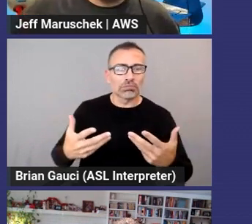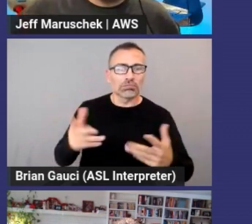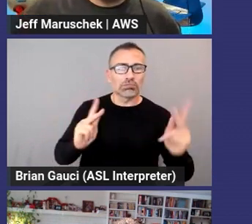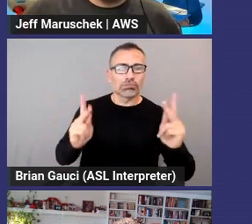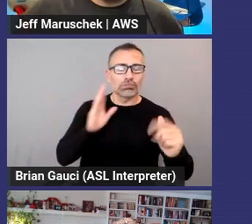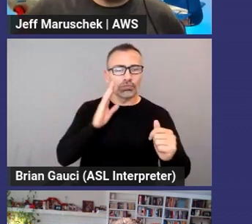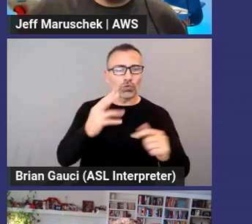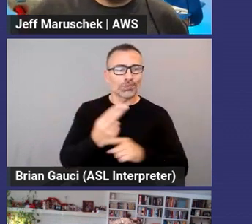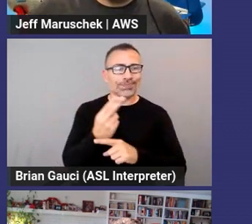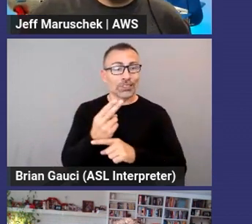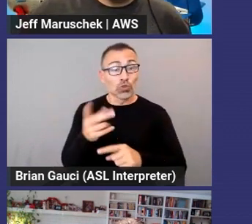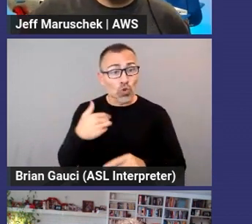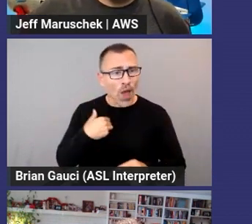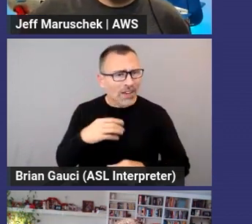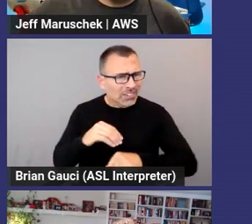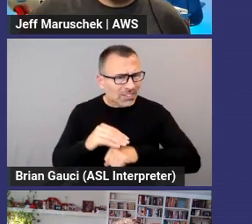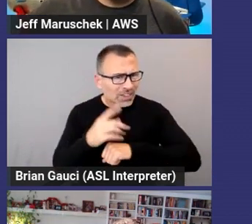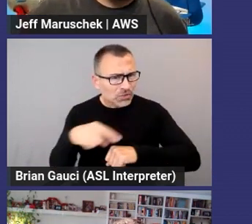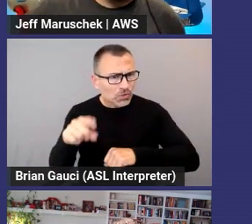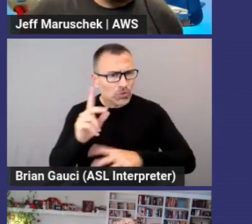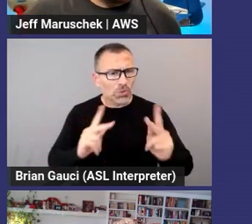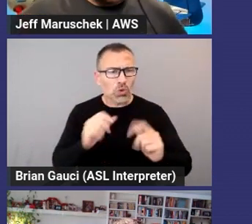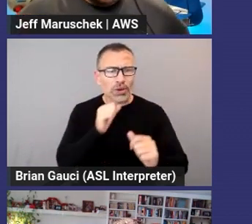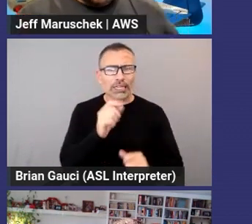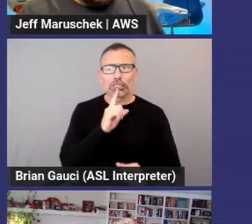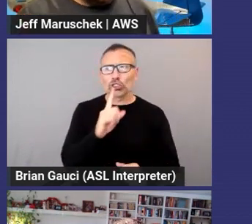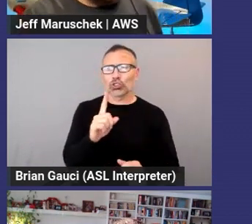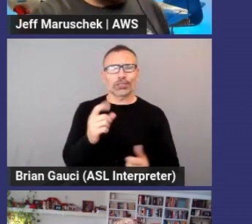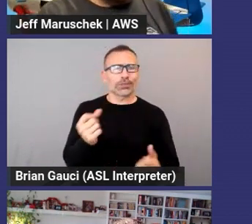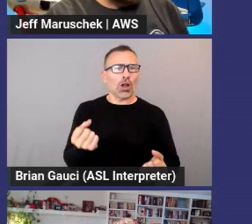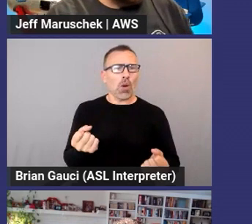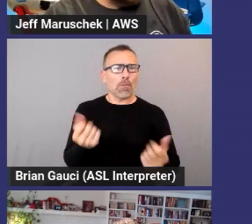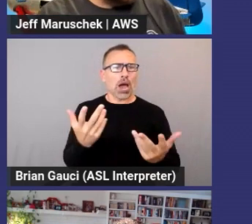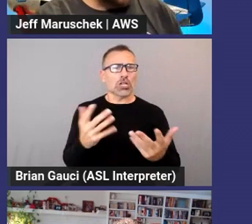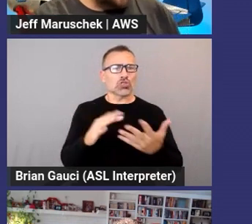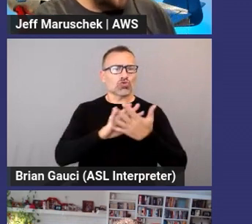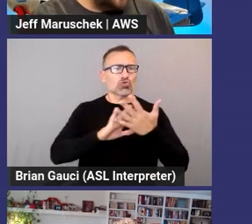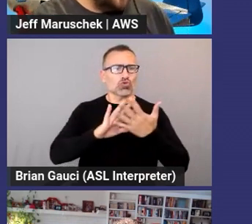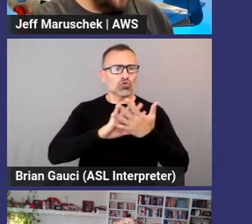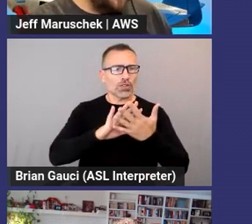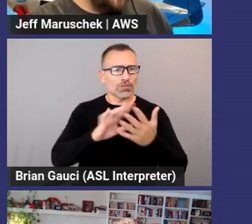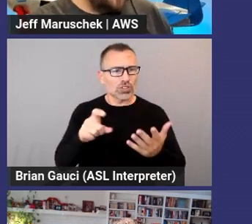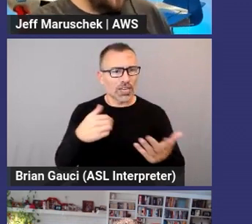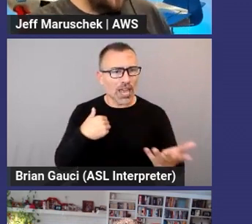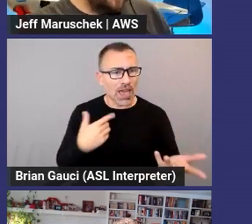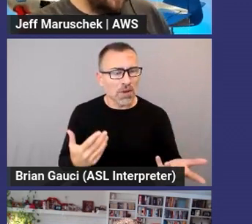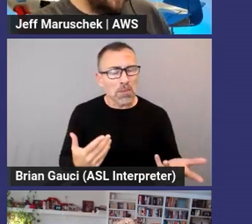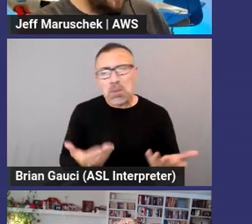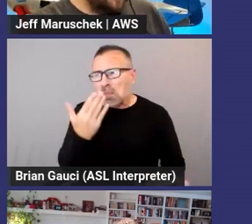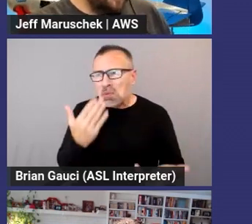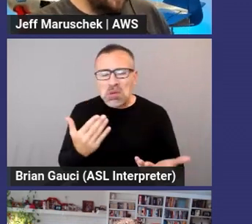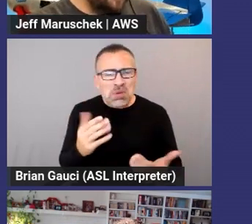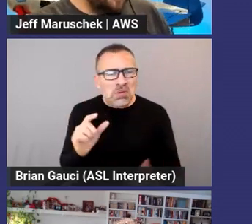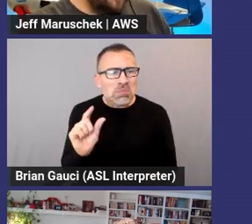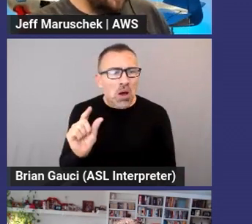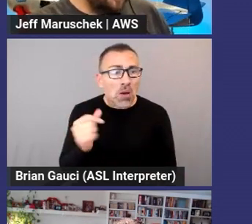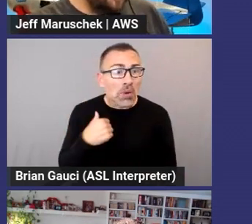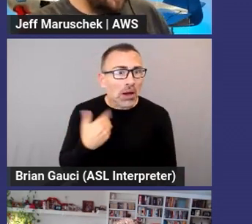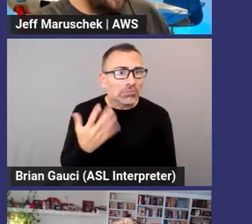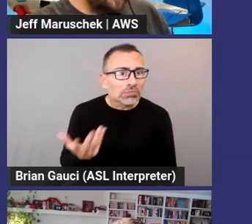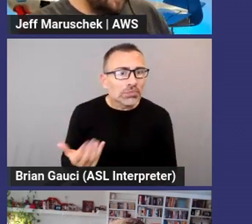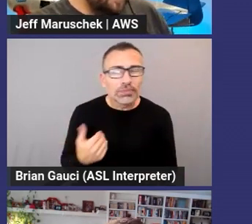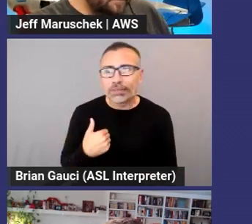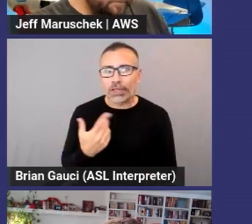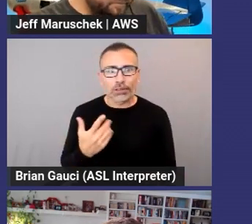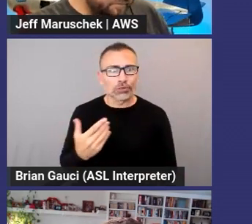who maybe they're not really sure how much I guess traffic they're going to get. I mean, maybe it'll be small, but they're just